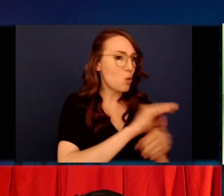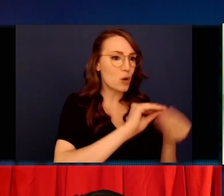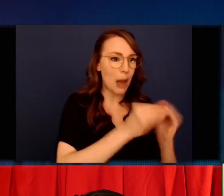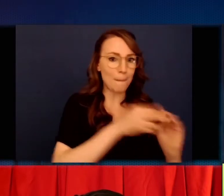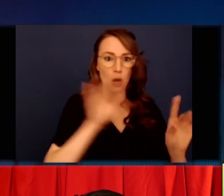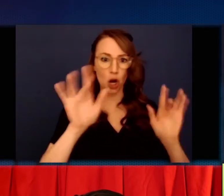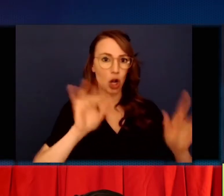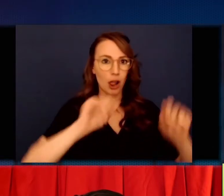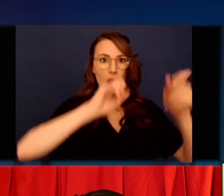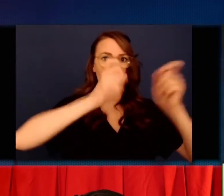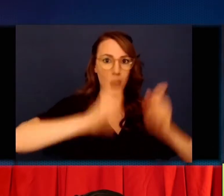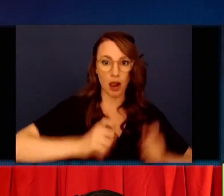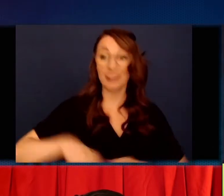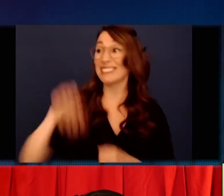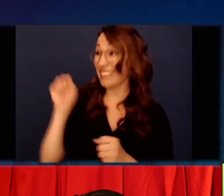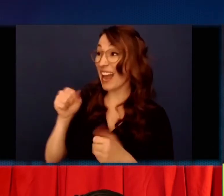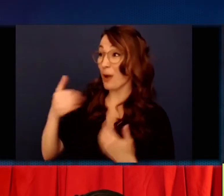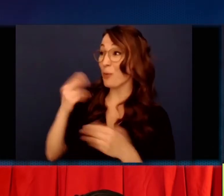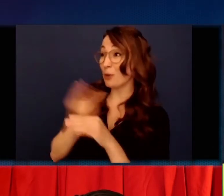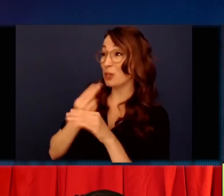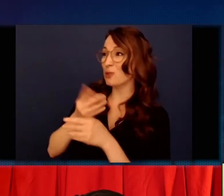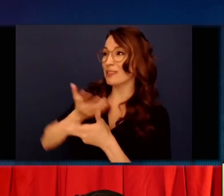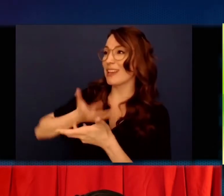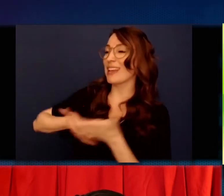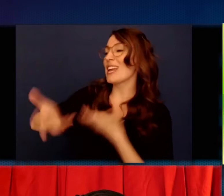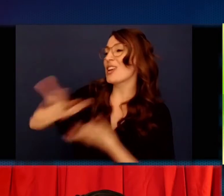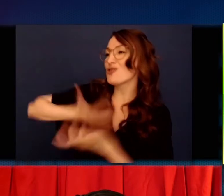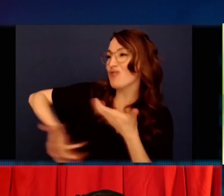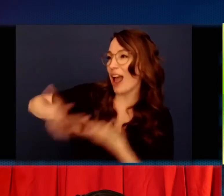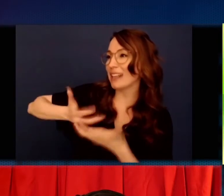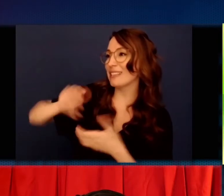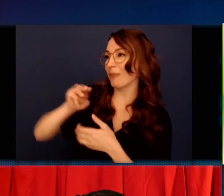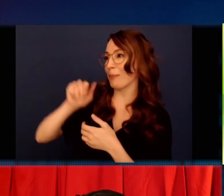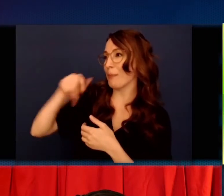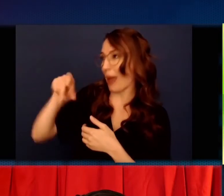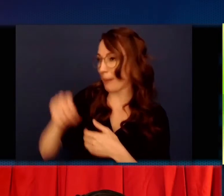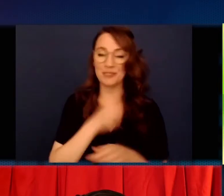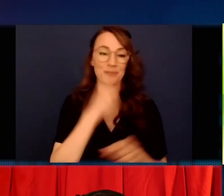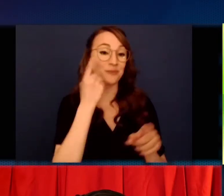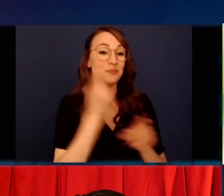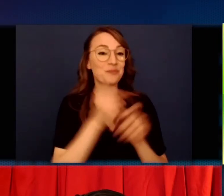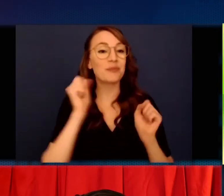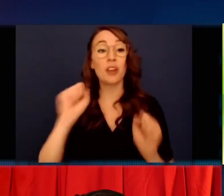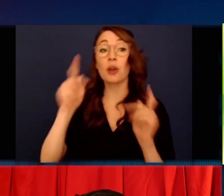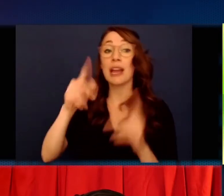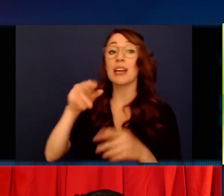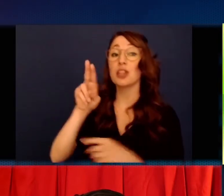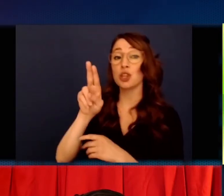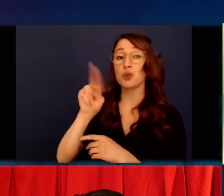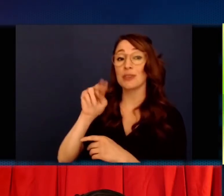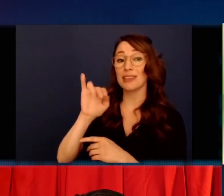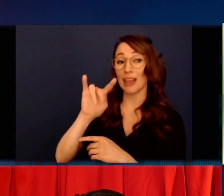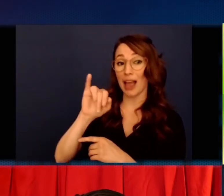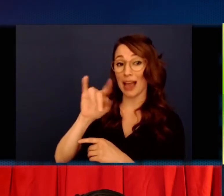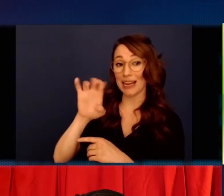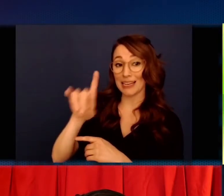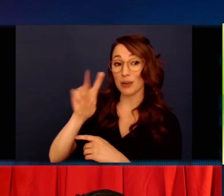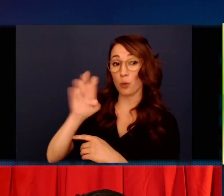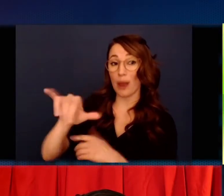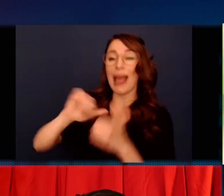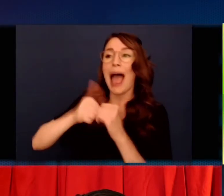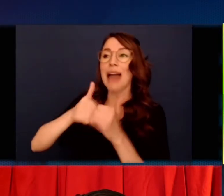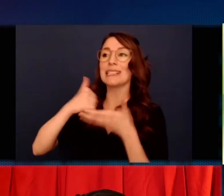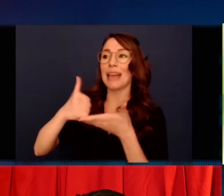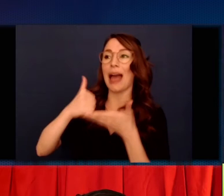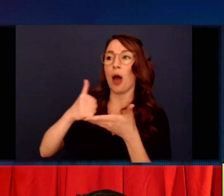out. I was interactive intrigued. maps. Yes, yes, indeed. Yep. So, how does the United Way help the Alice families? Is a